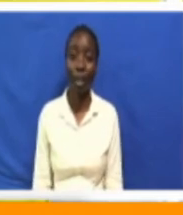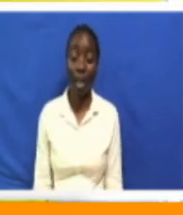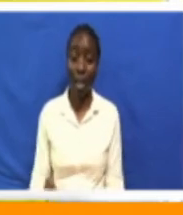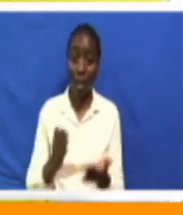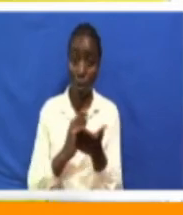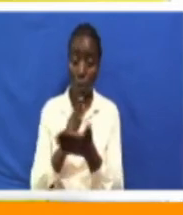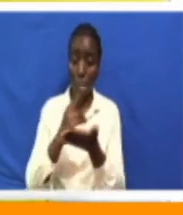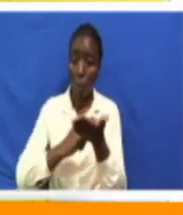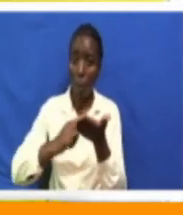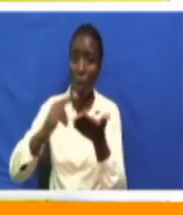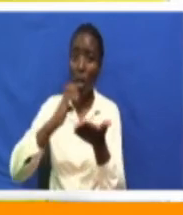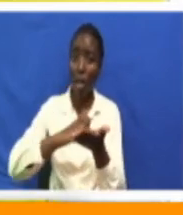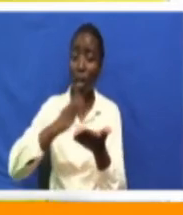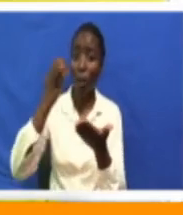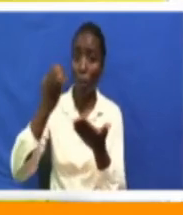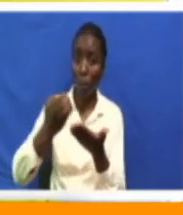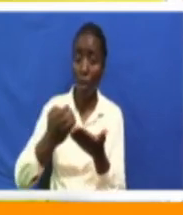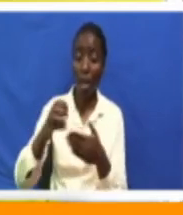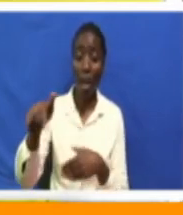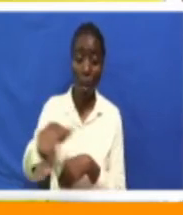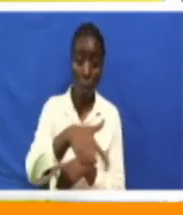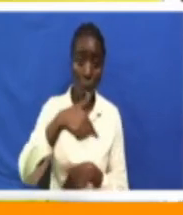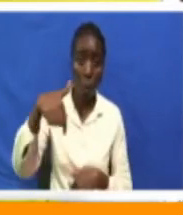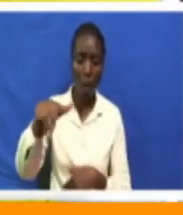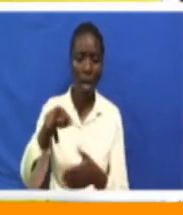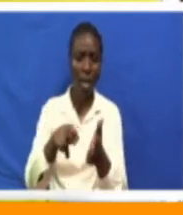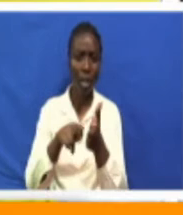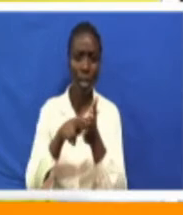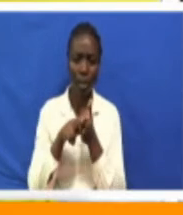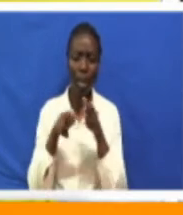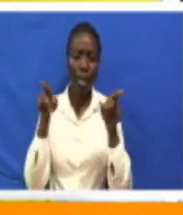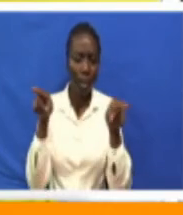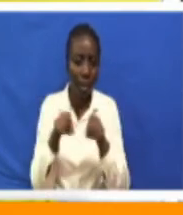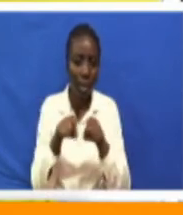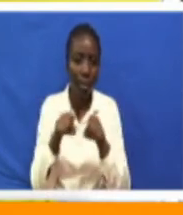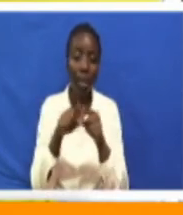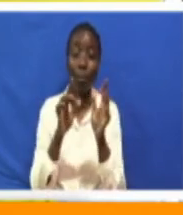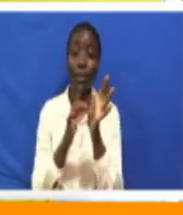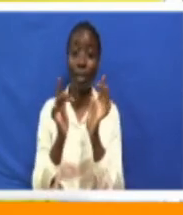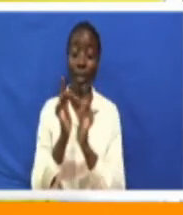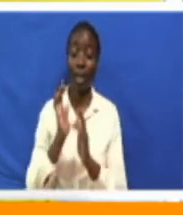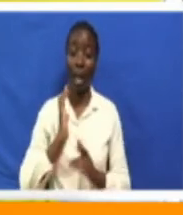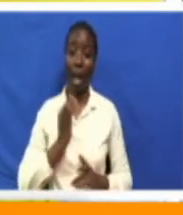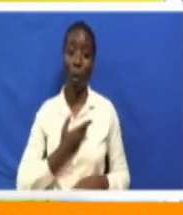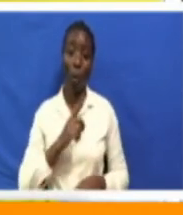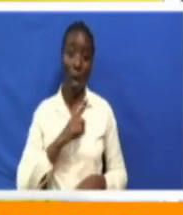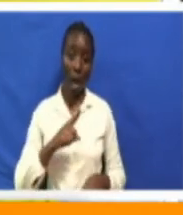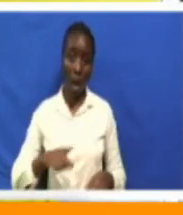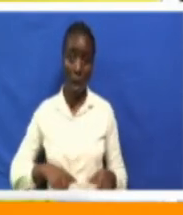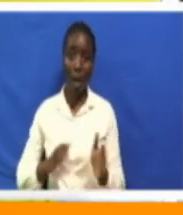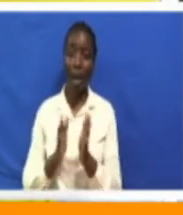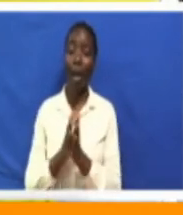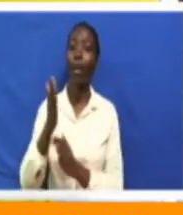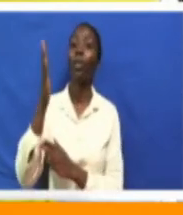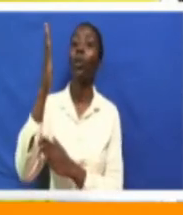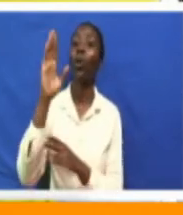Eucharist we therefore receive the very same Jesus our lord and God